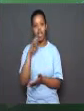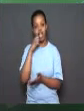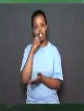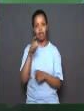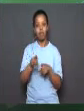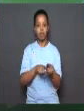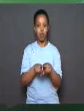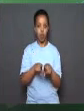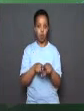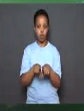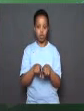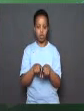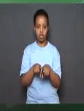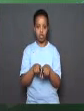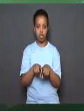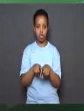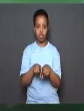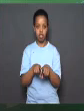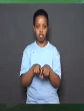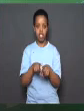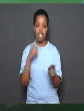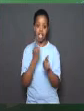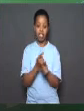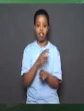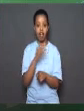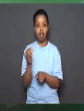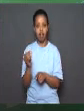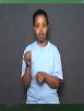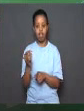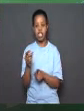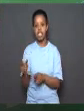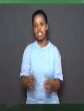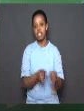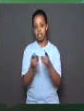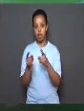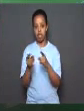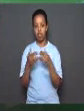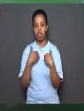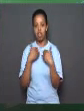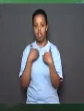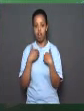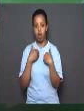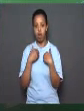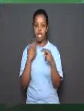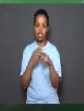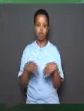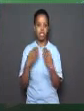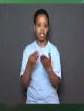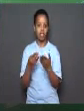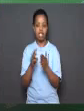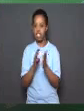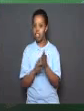Enzyme Commission maintains an accurate and systematic database of